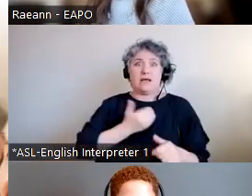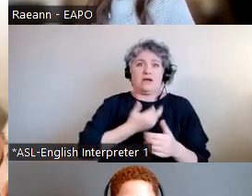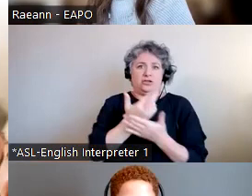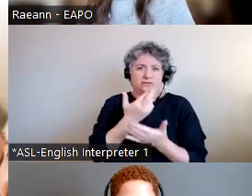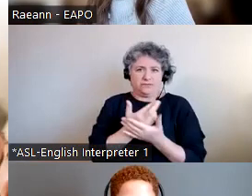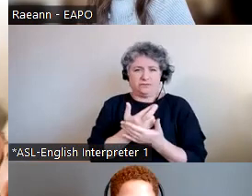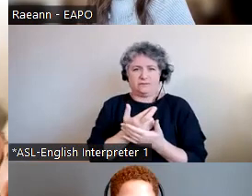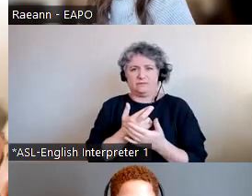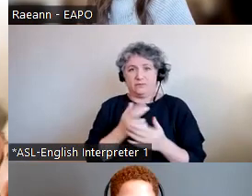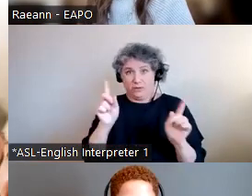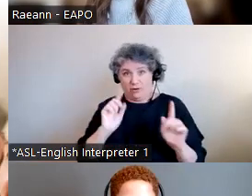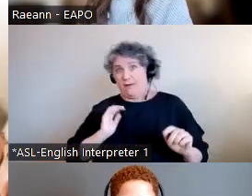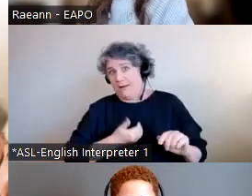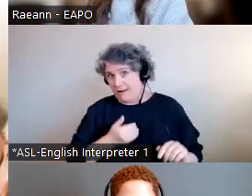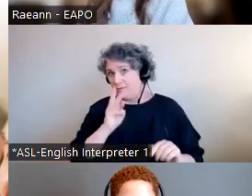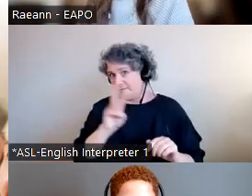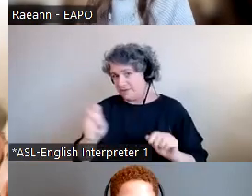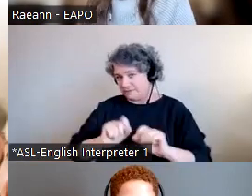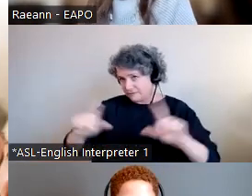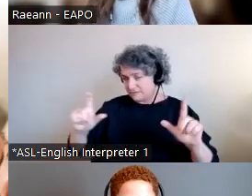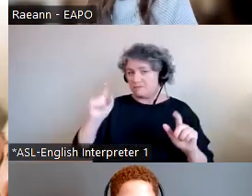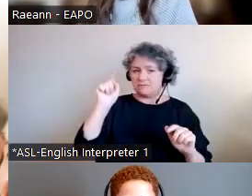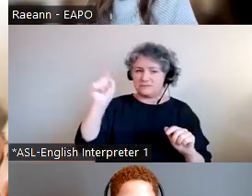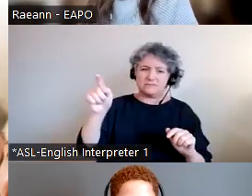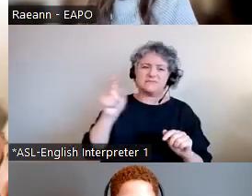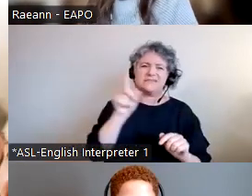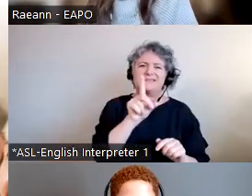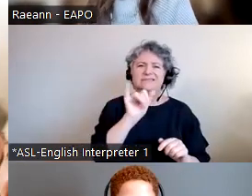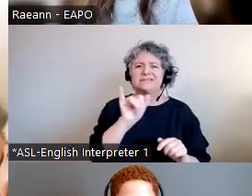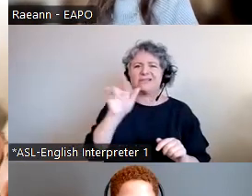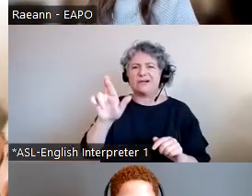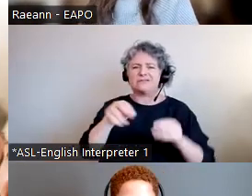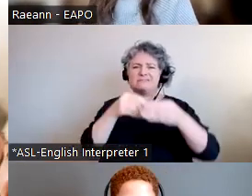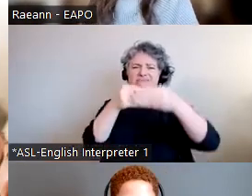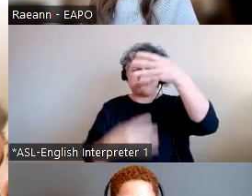website around our directory that we have of resources,